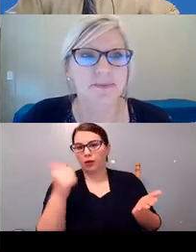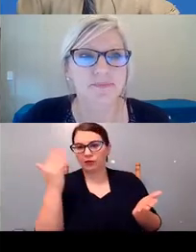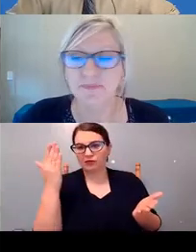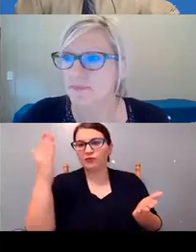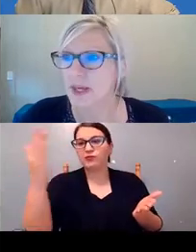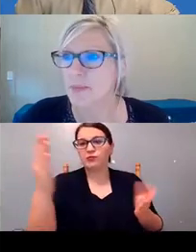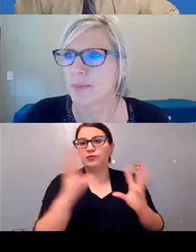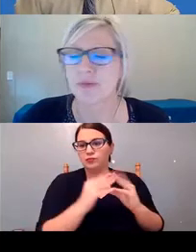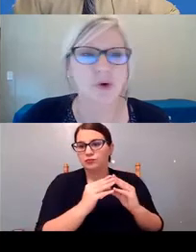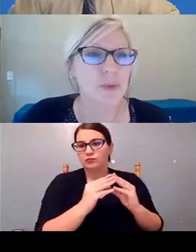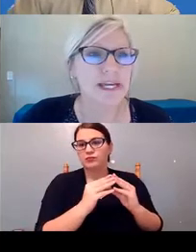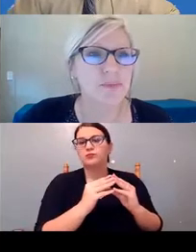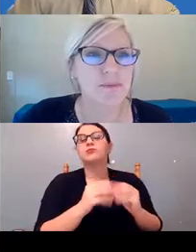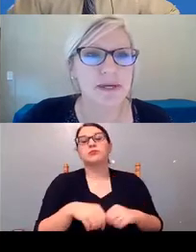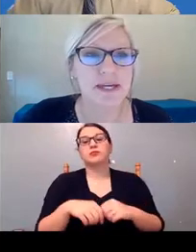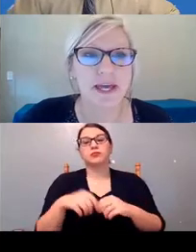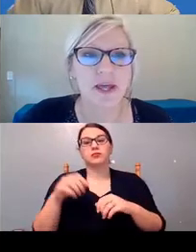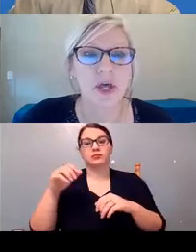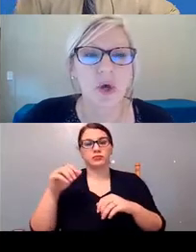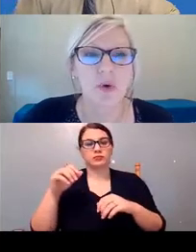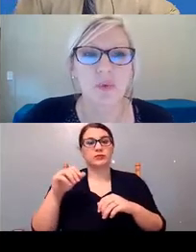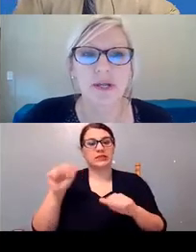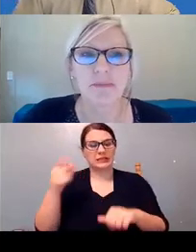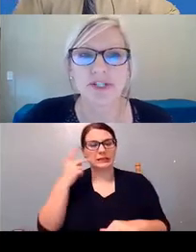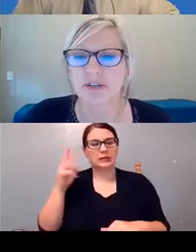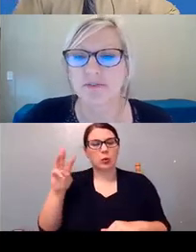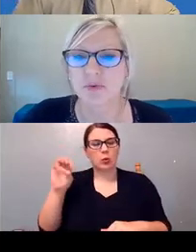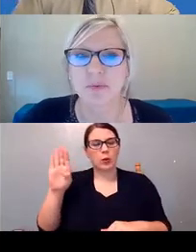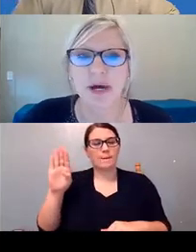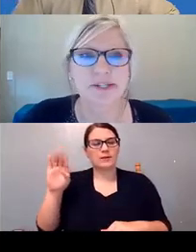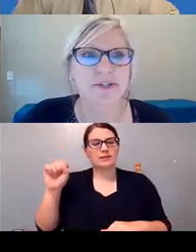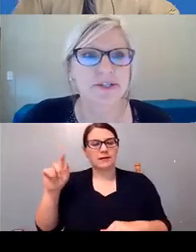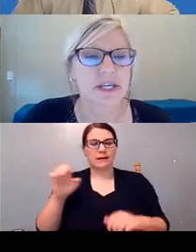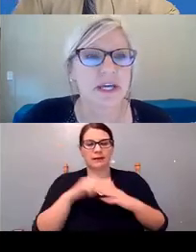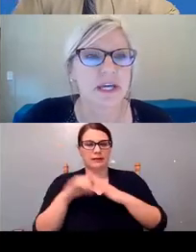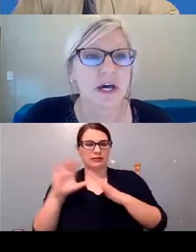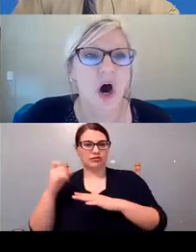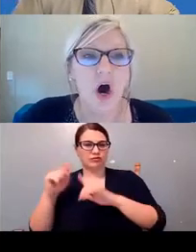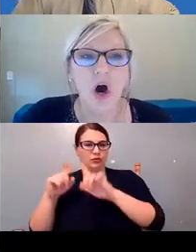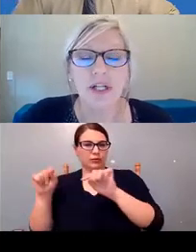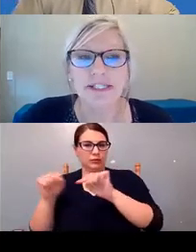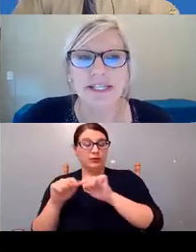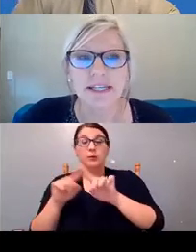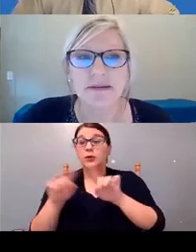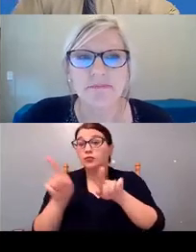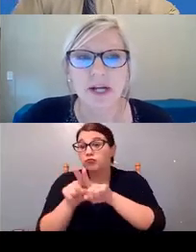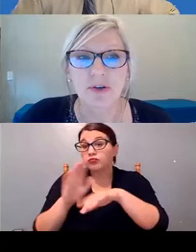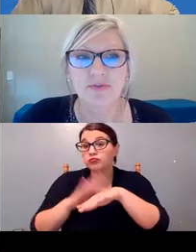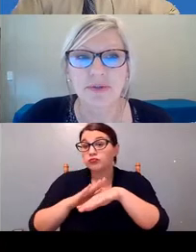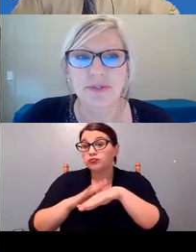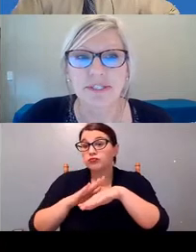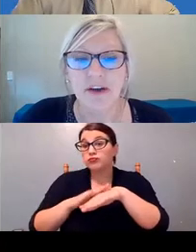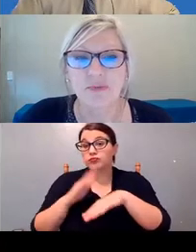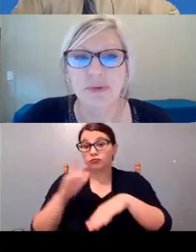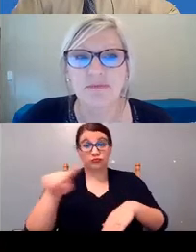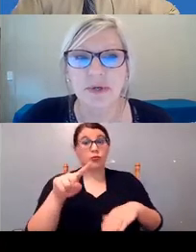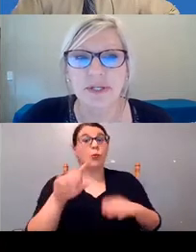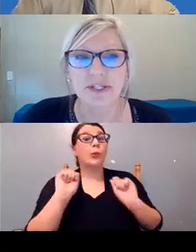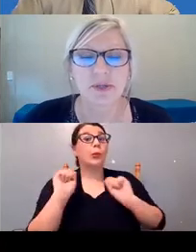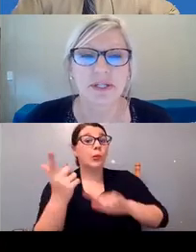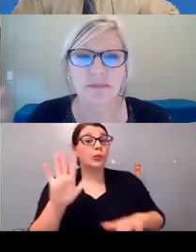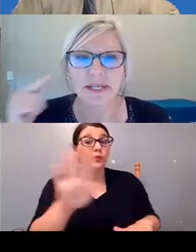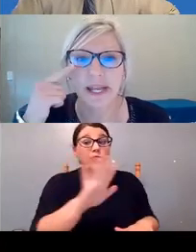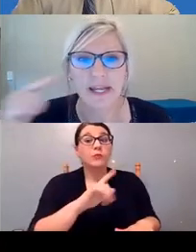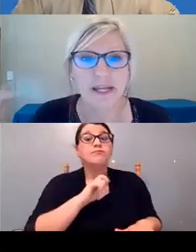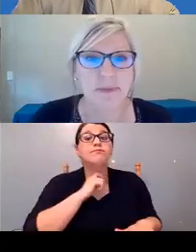box. But before we begin, we want to mention a few reminders. All attendee microphones have been